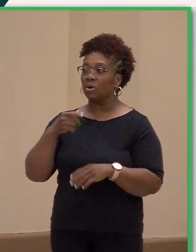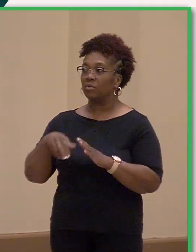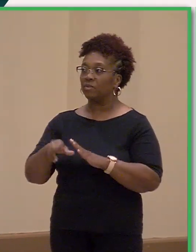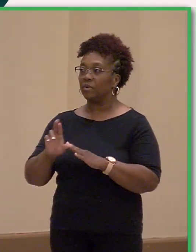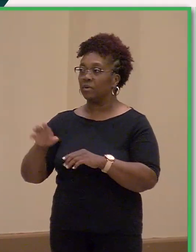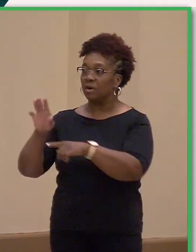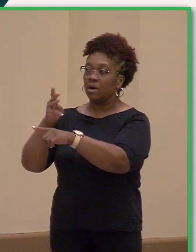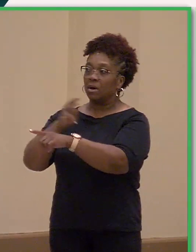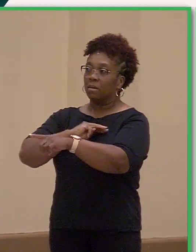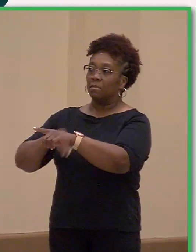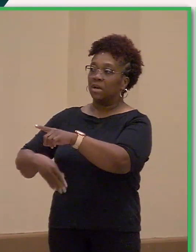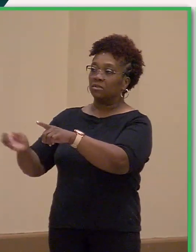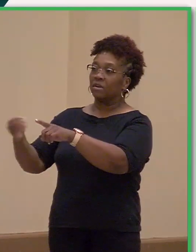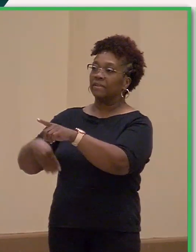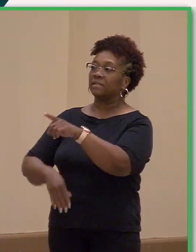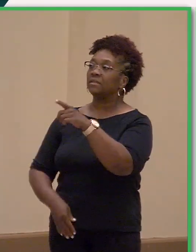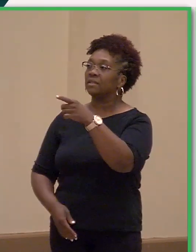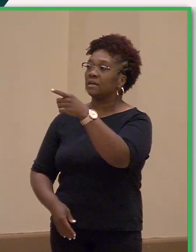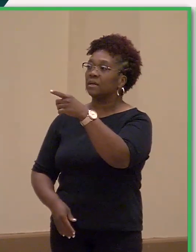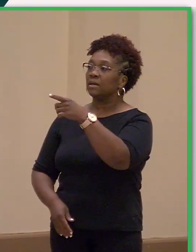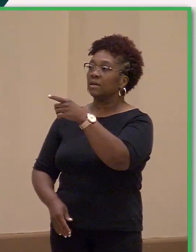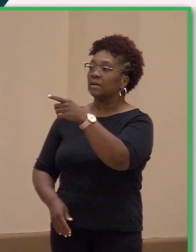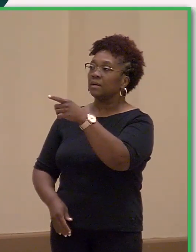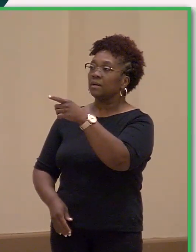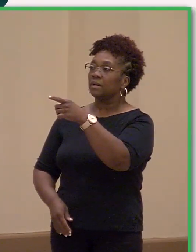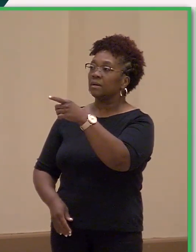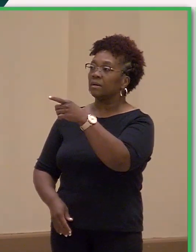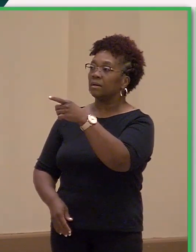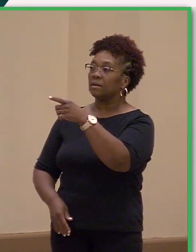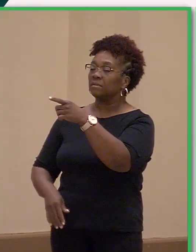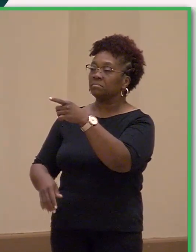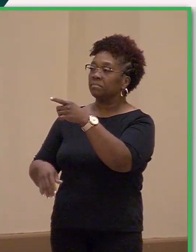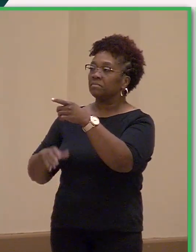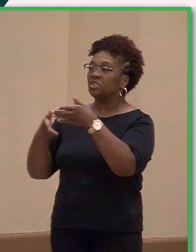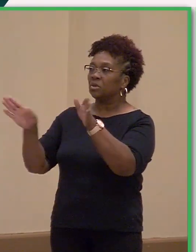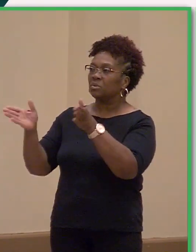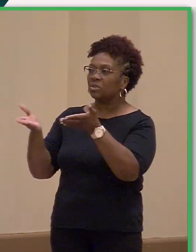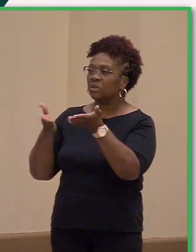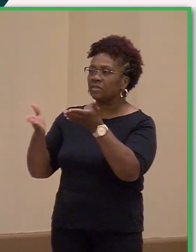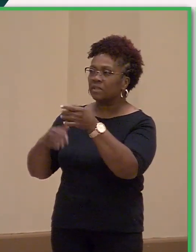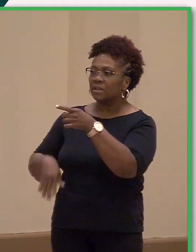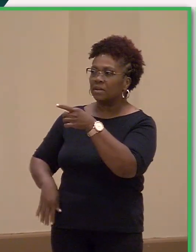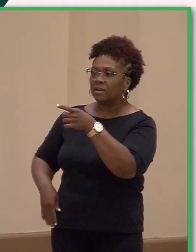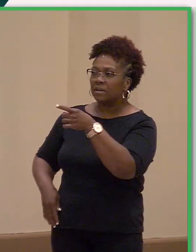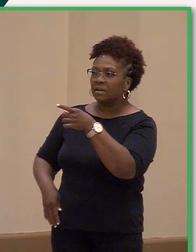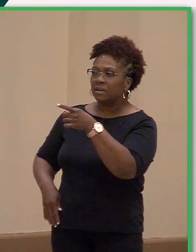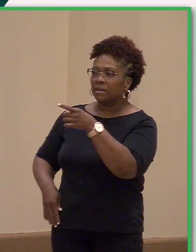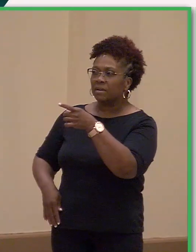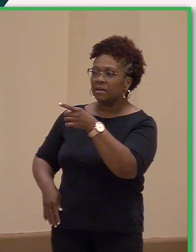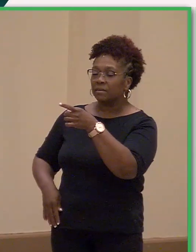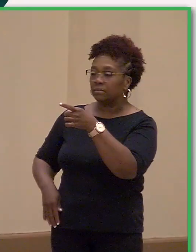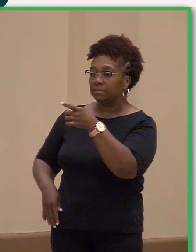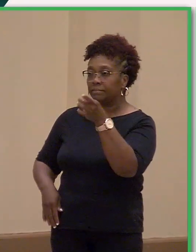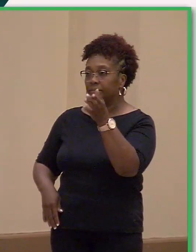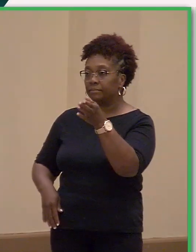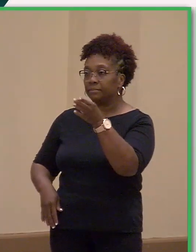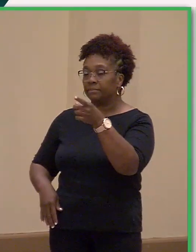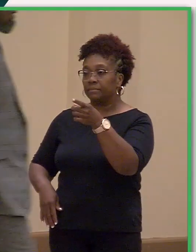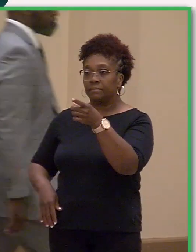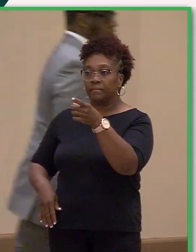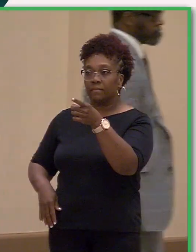Washington Mayor's Office. Department of General Services. William Barnes, Detroit Land and Authority.